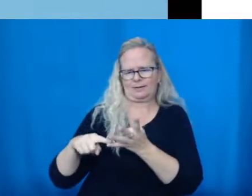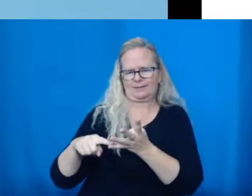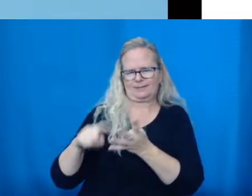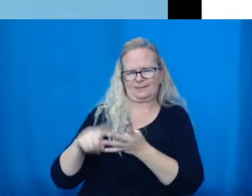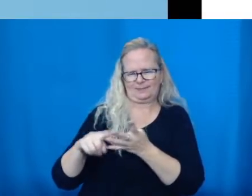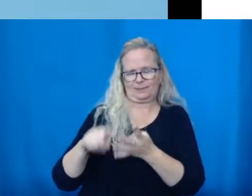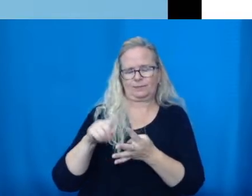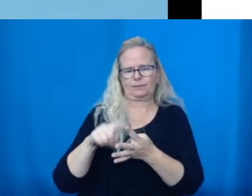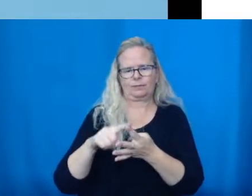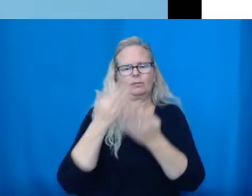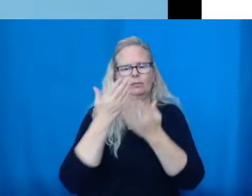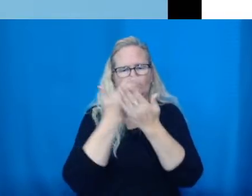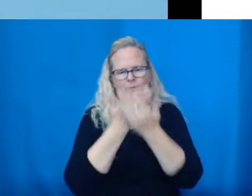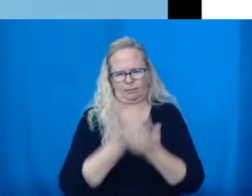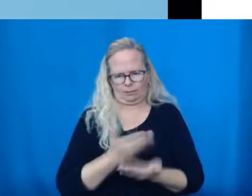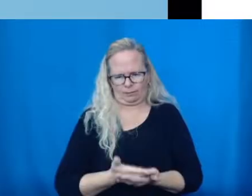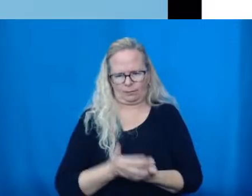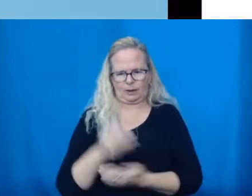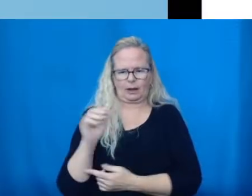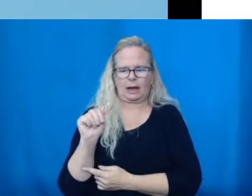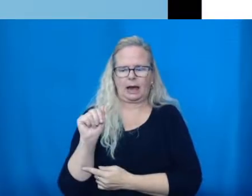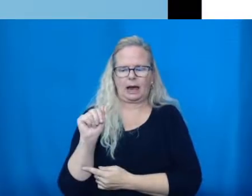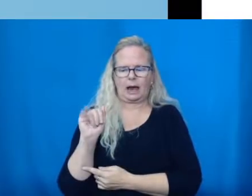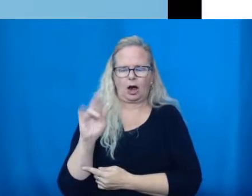doing. Next slide.